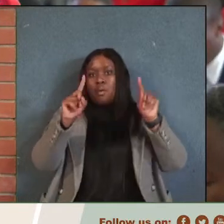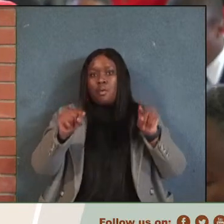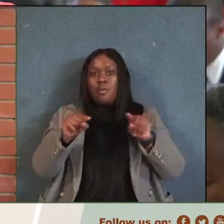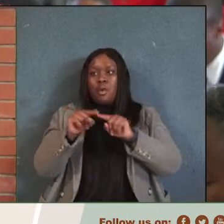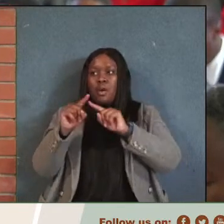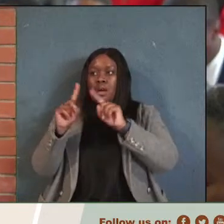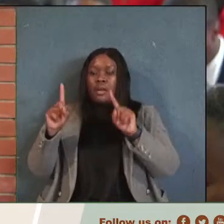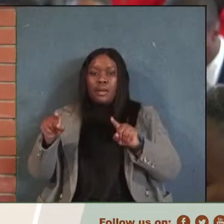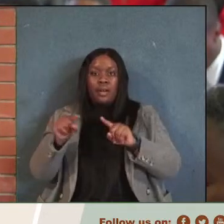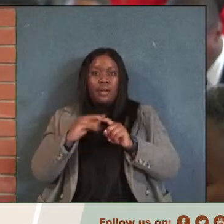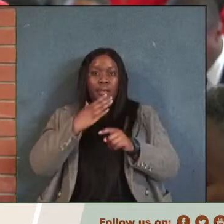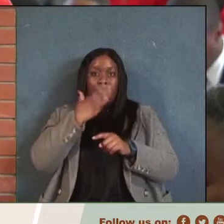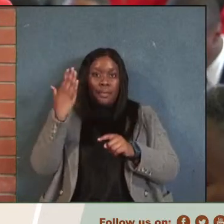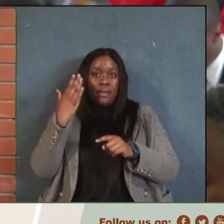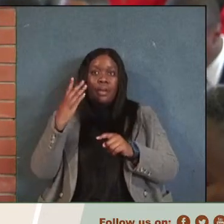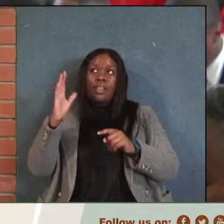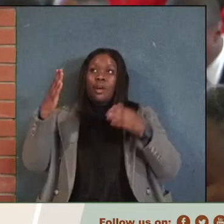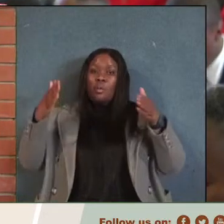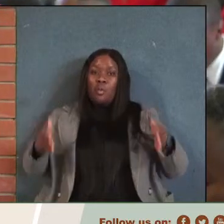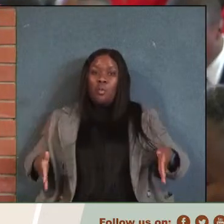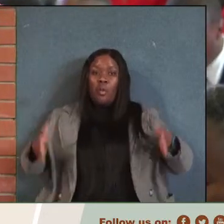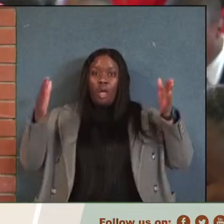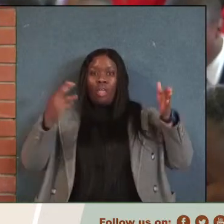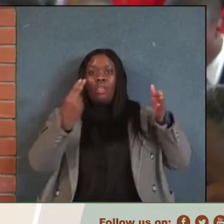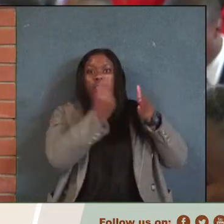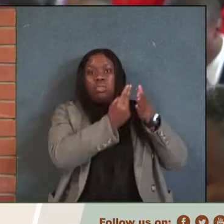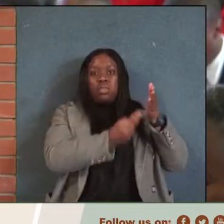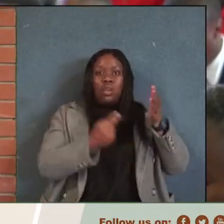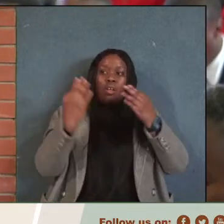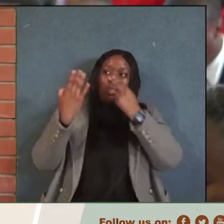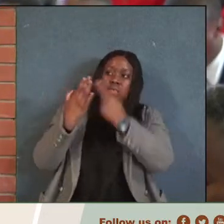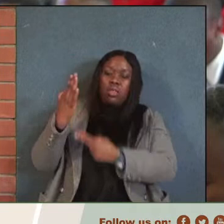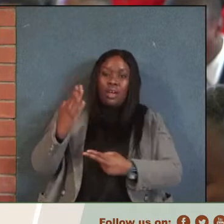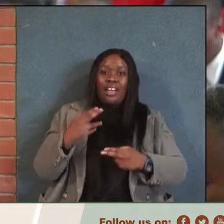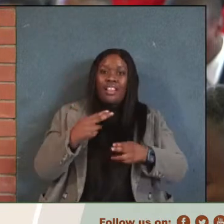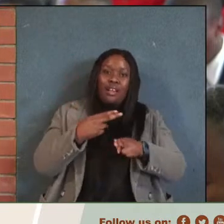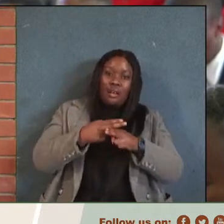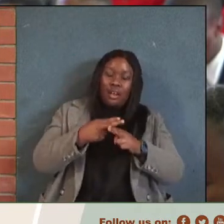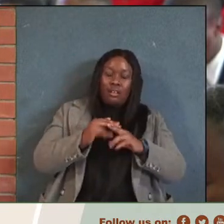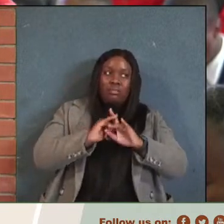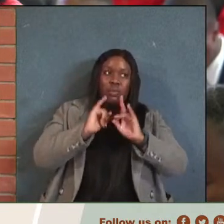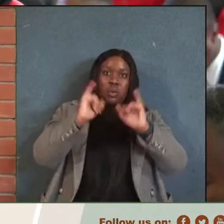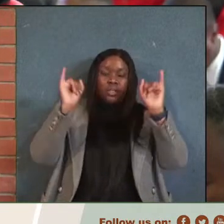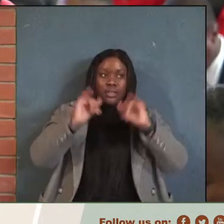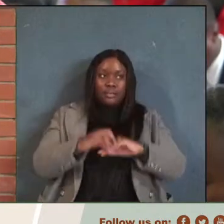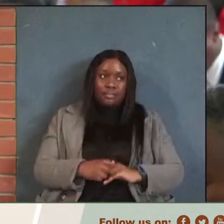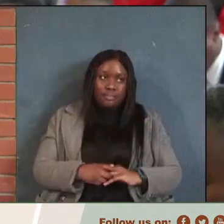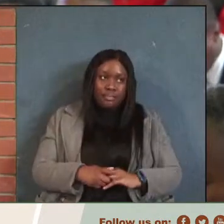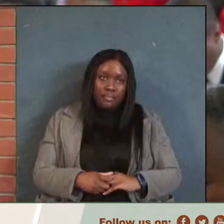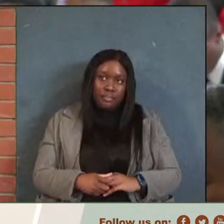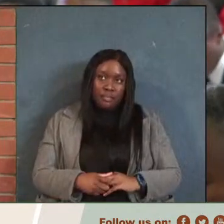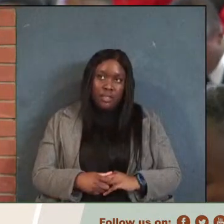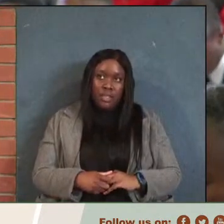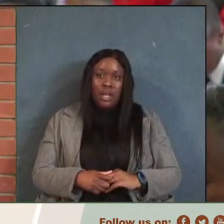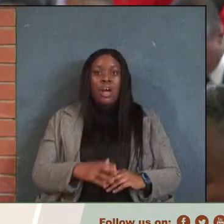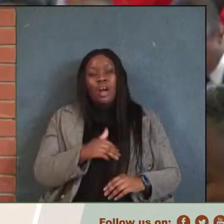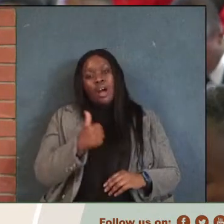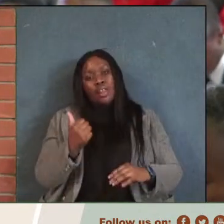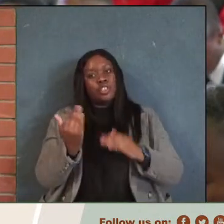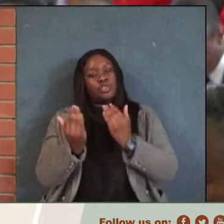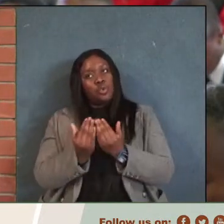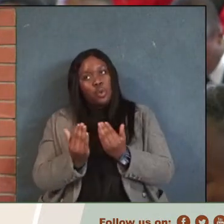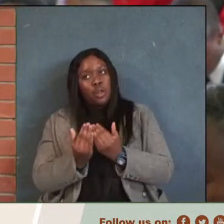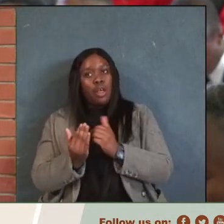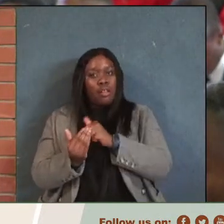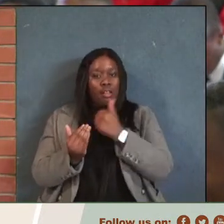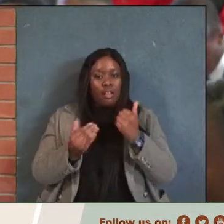with walls filled with graffiti. The bathrooms are also in the worst condition that you can ever imagine. Another example is Pumulang Secondary School and its neighboring